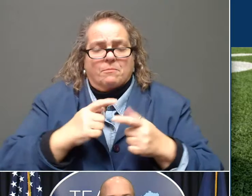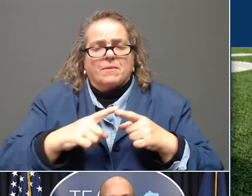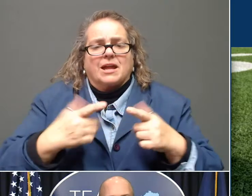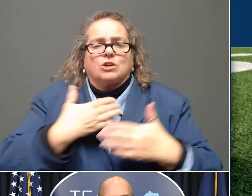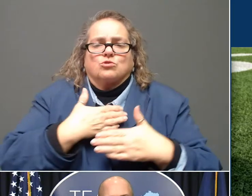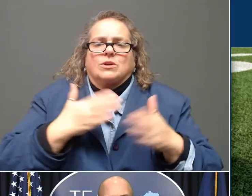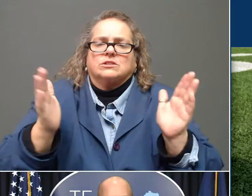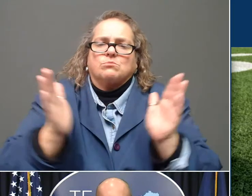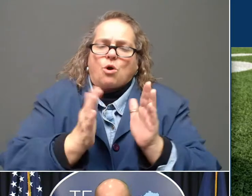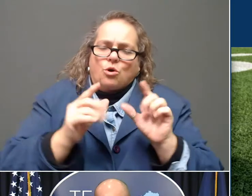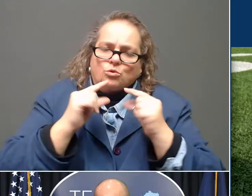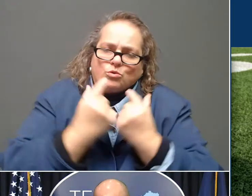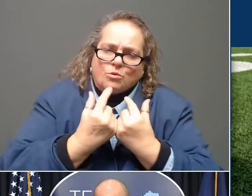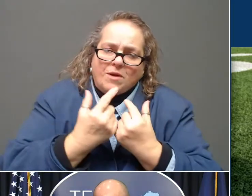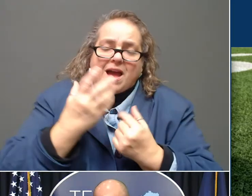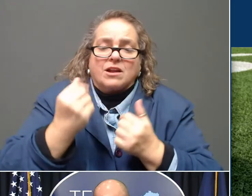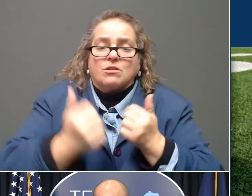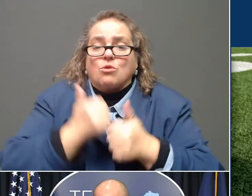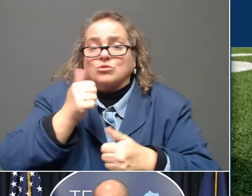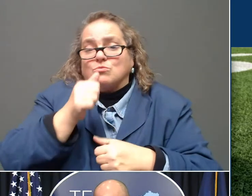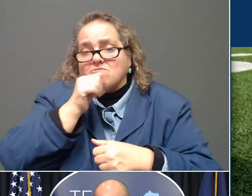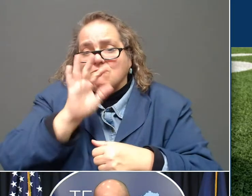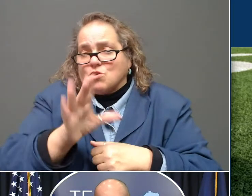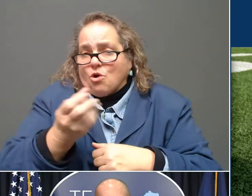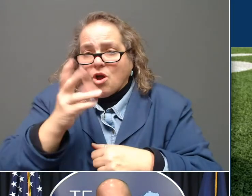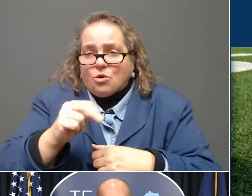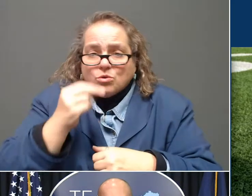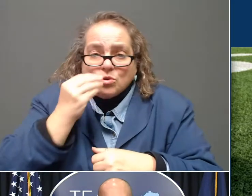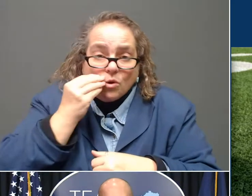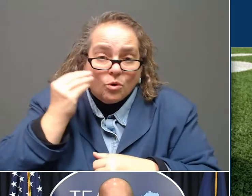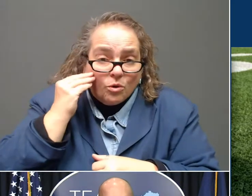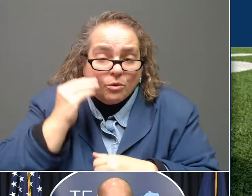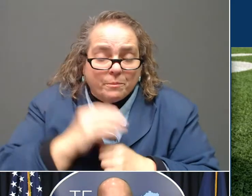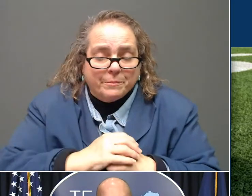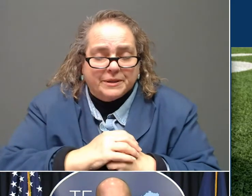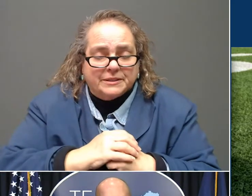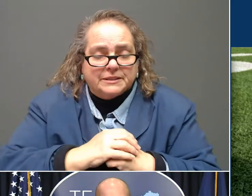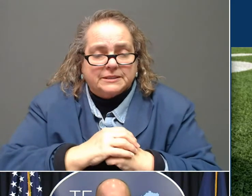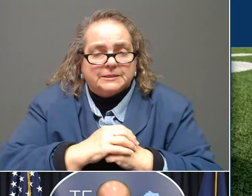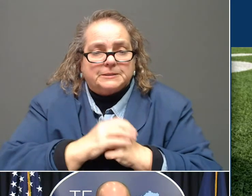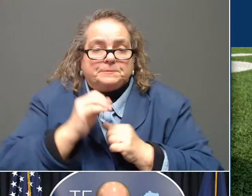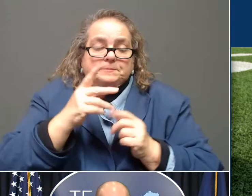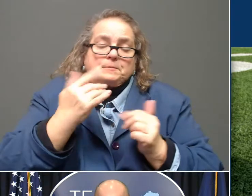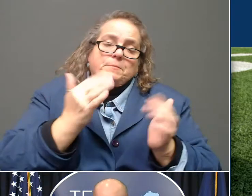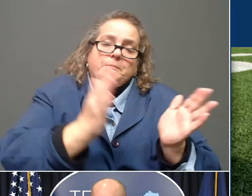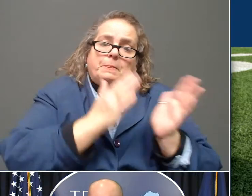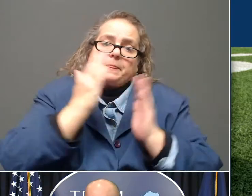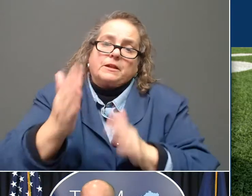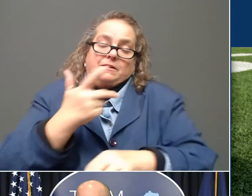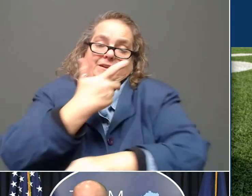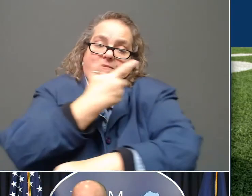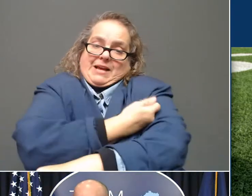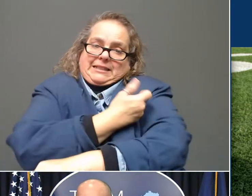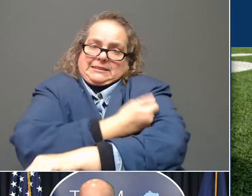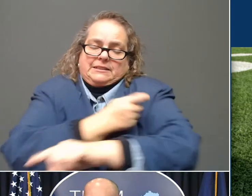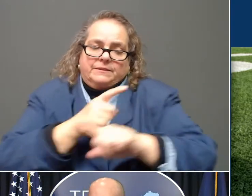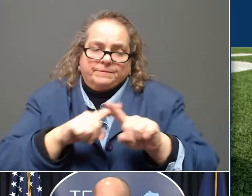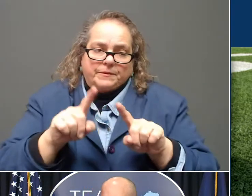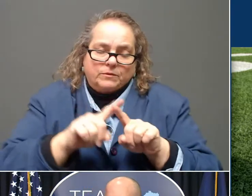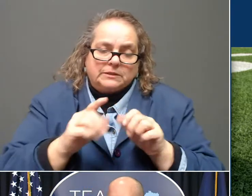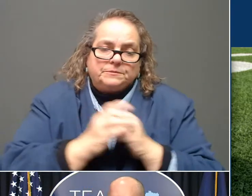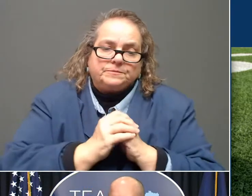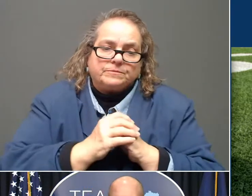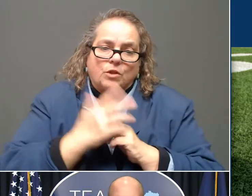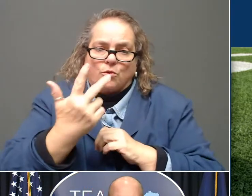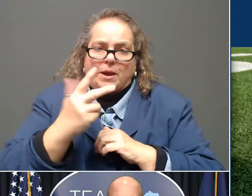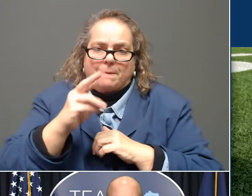Wear a mask, wash your hands, keep your distance 6 feet or more, and please stay home if you're sick. If you are feeling sick, if you